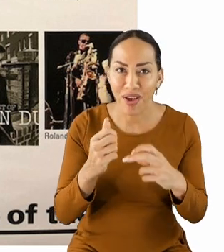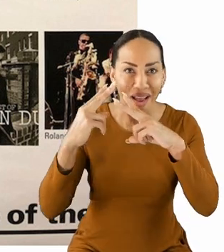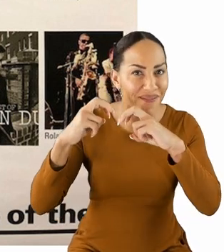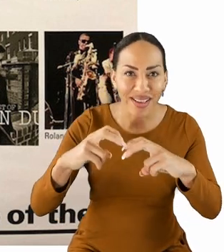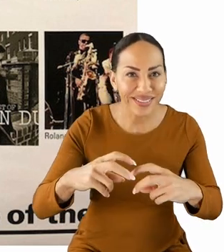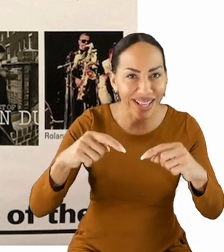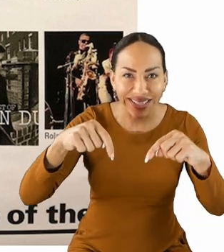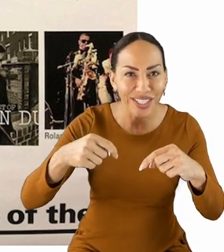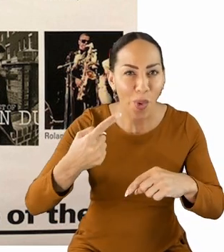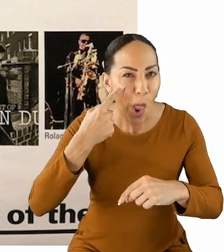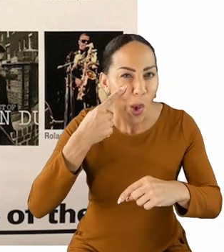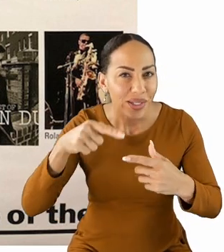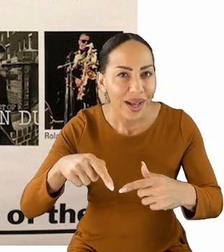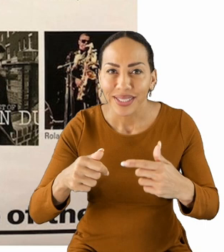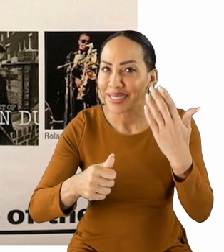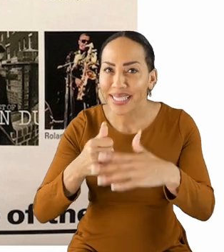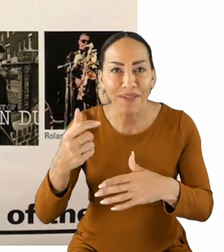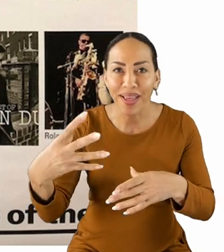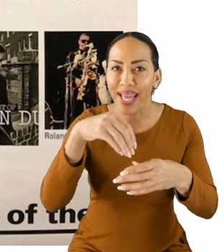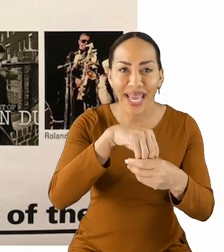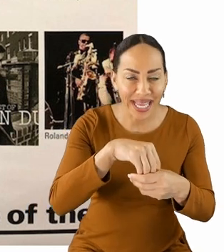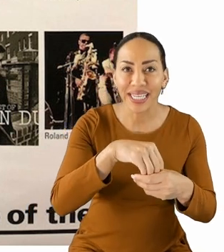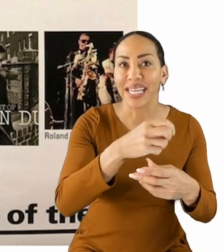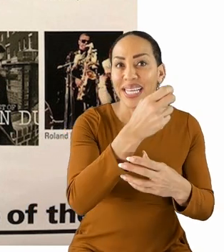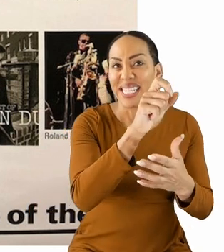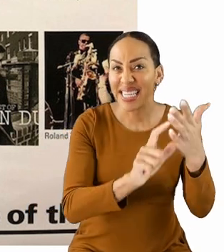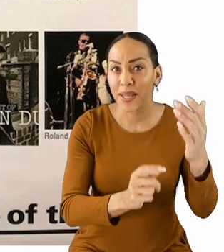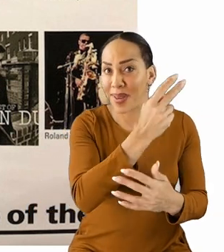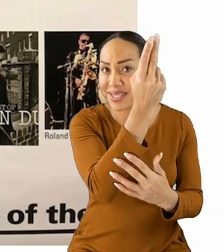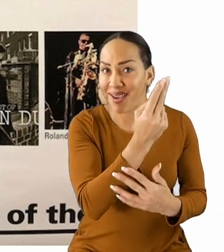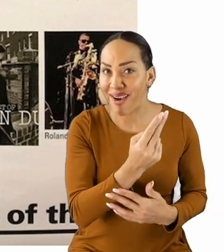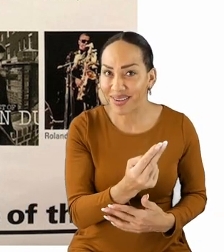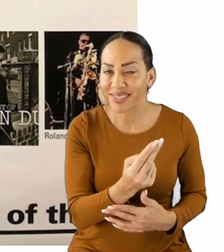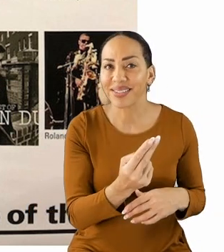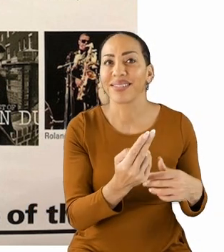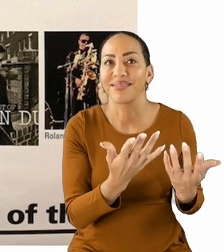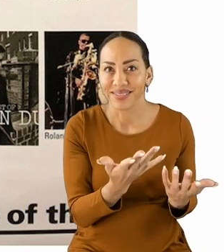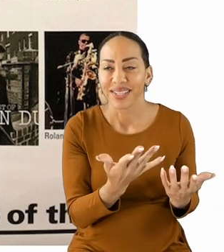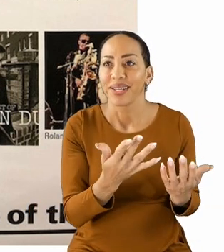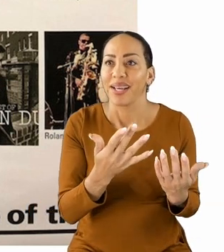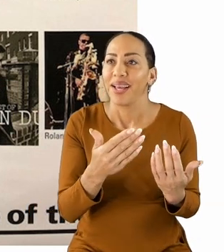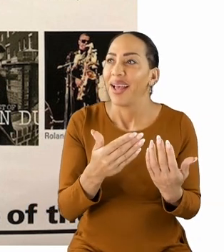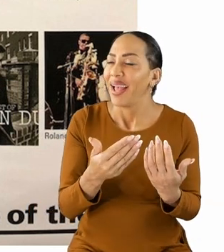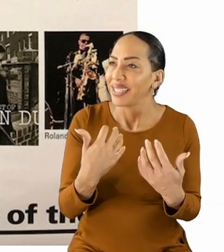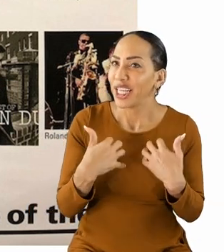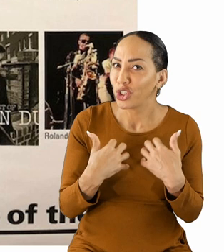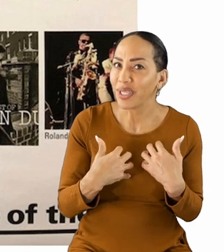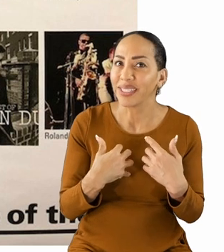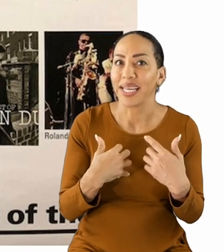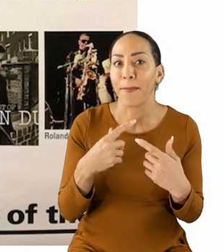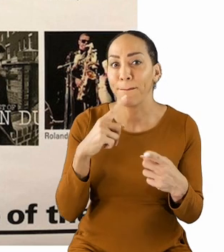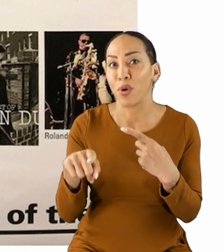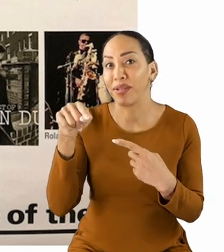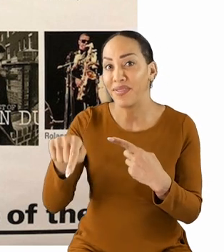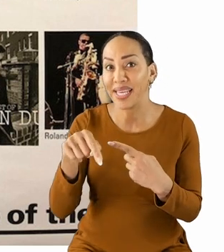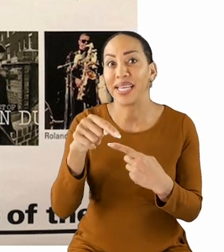cultural mediation which isn't looked at, and it doesn't really figure in disability arts. This is mainstream arts, which is fueled